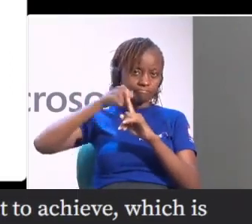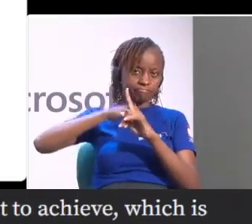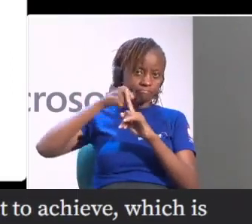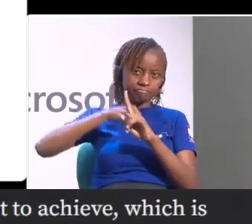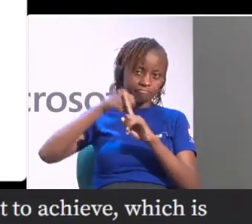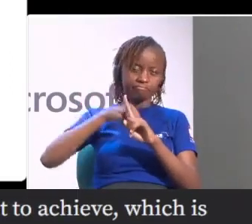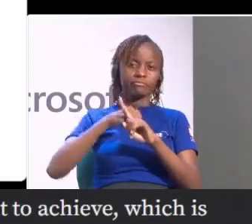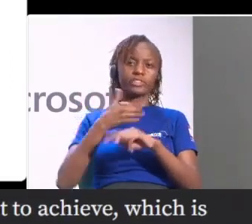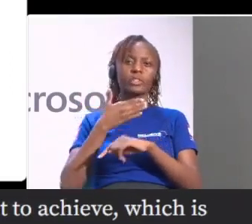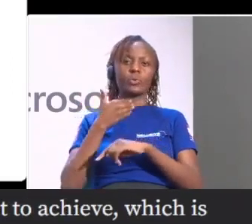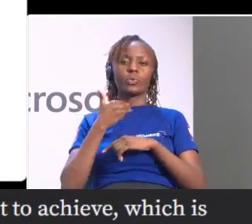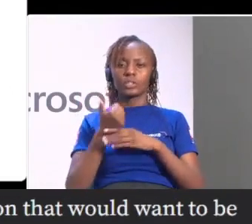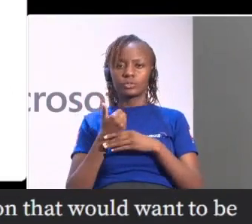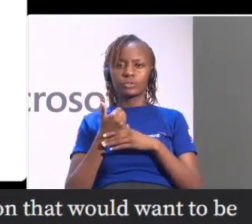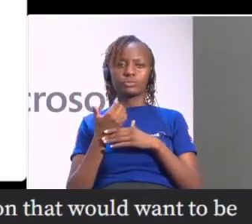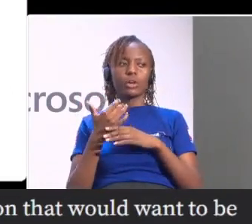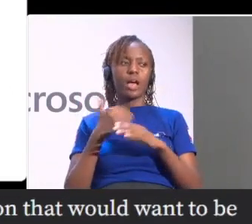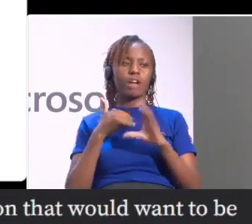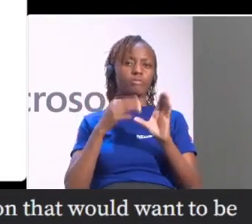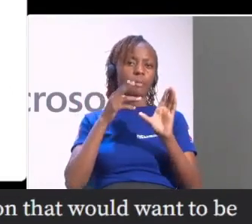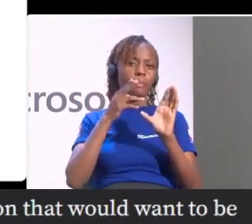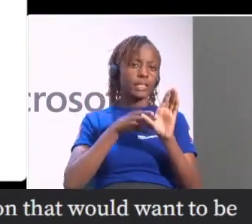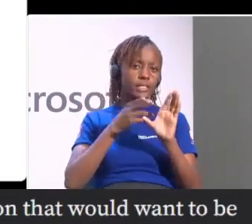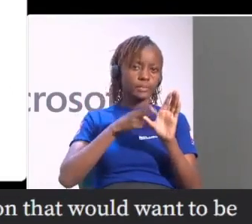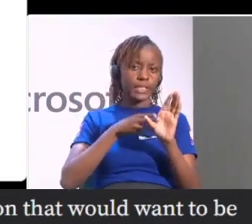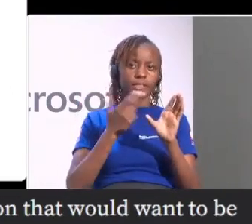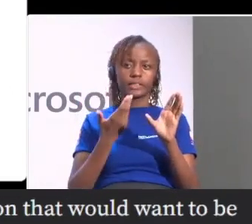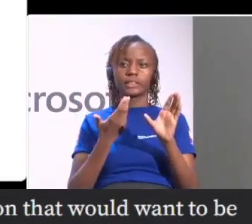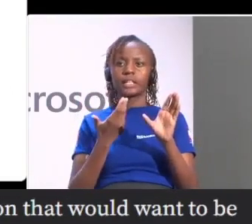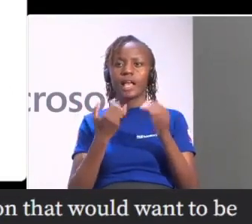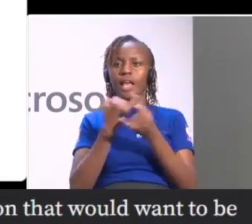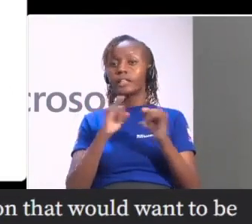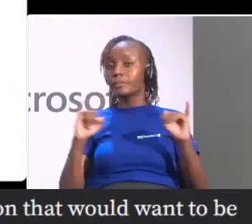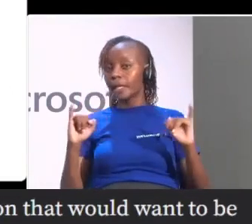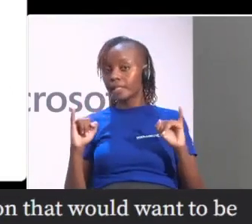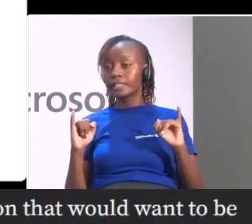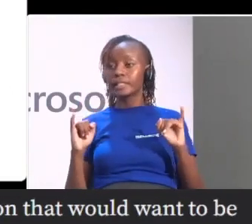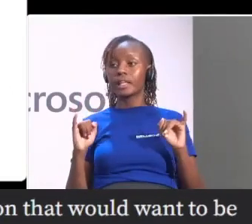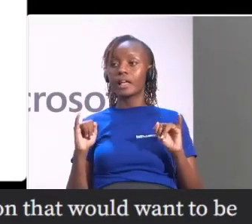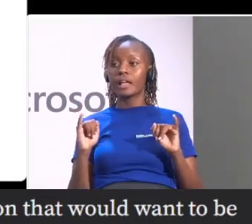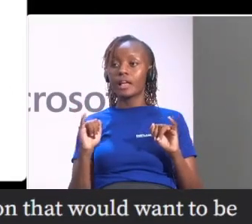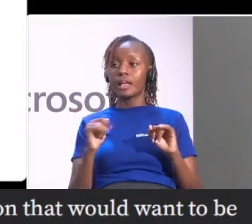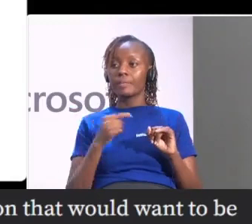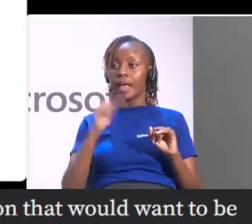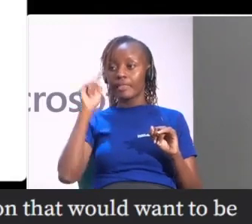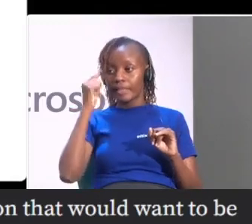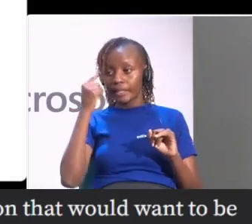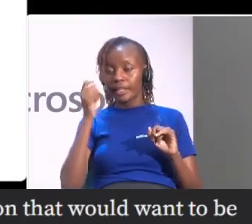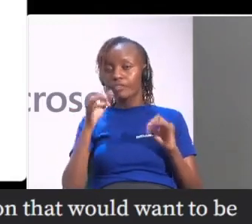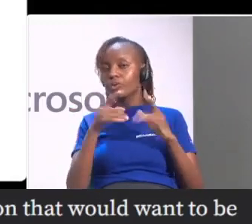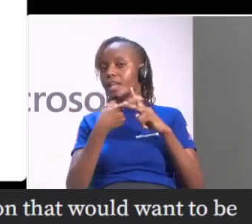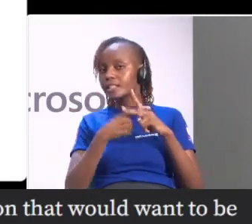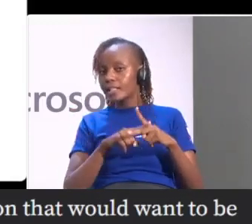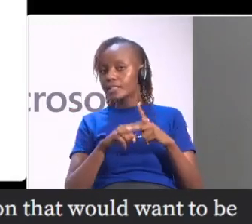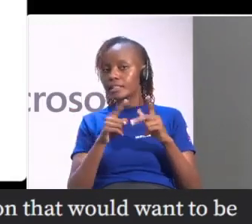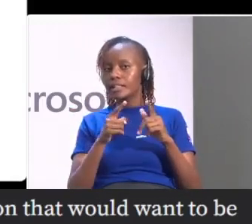able to make our participants be independent. I think in terms of a start, if we can be